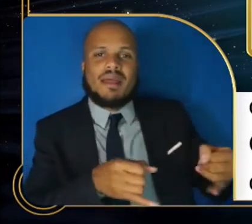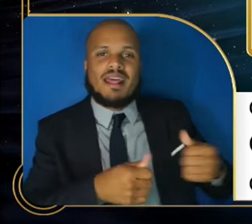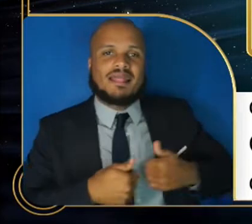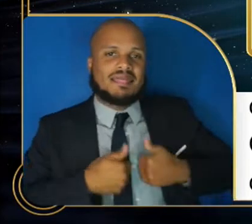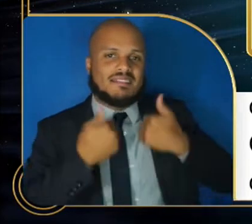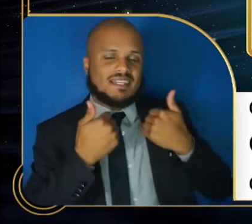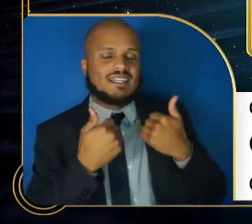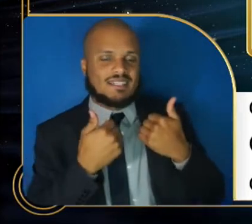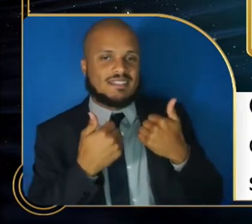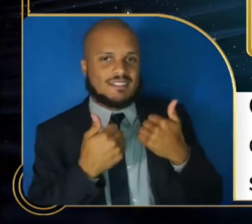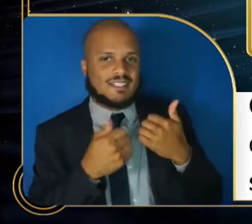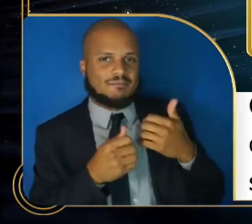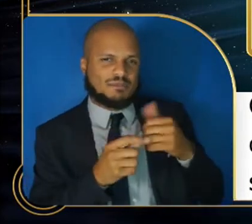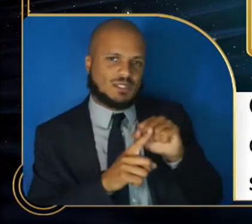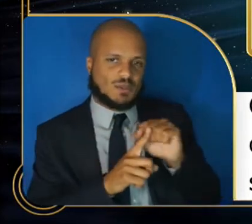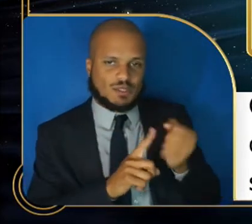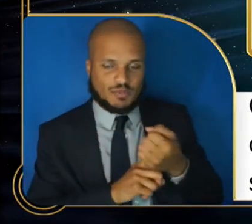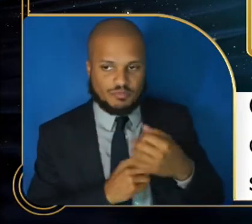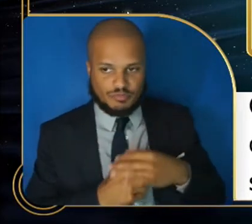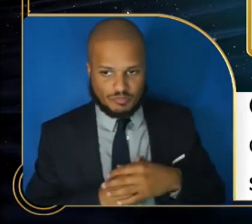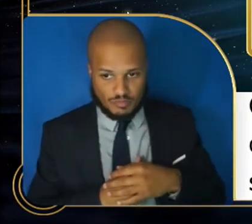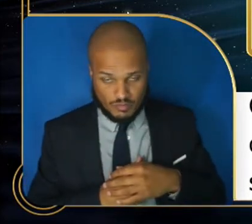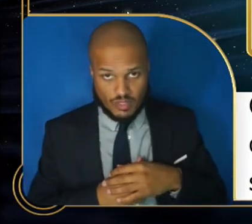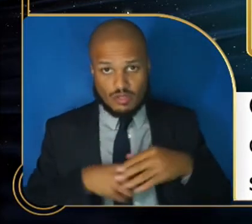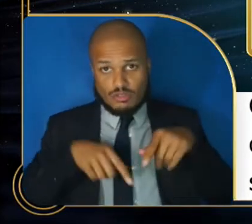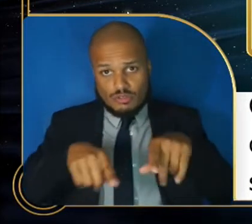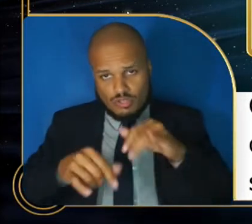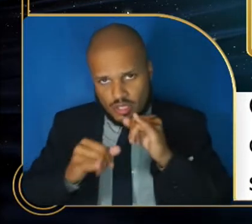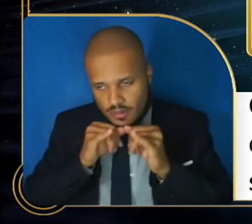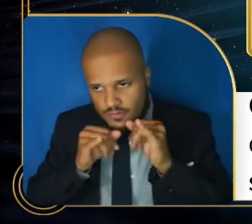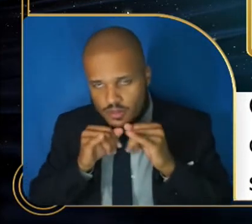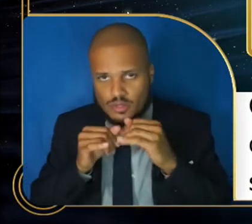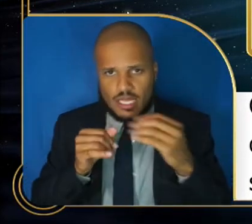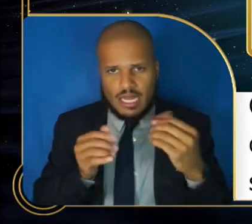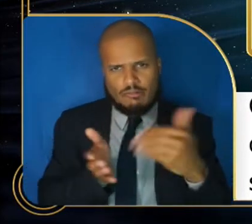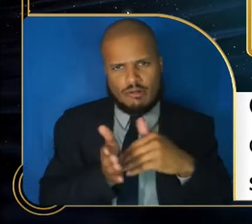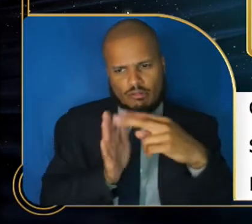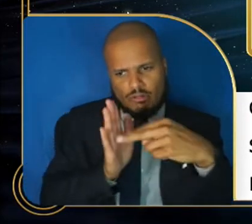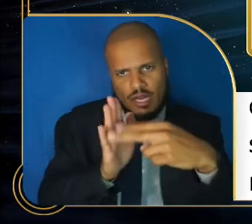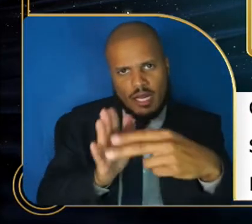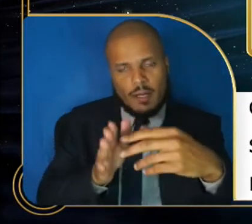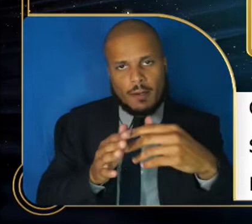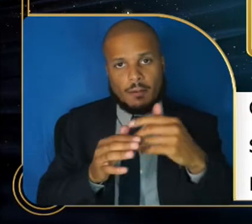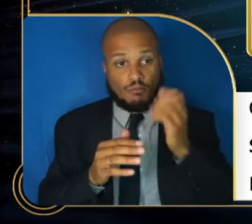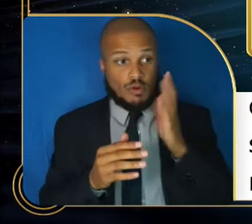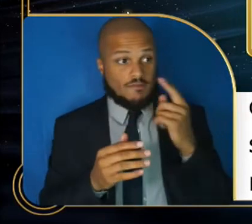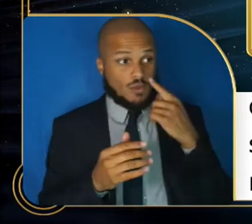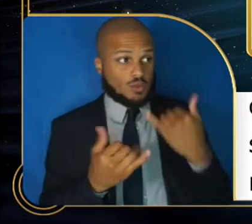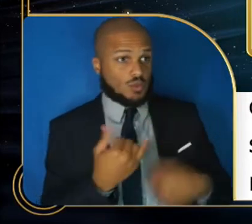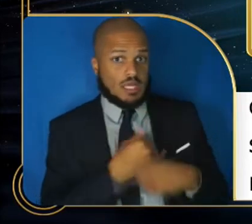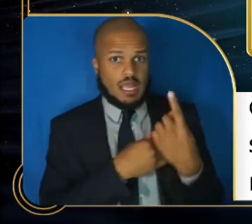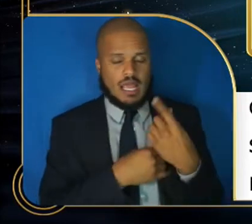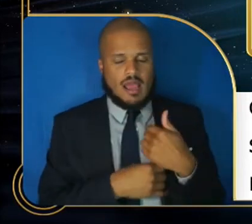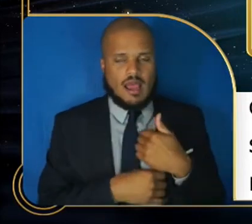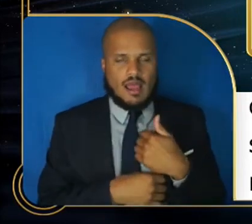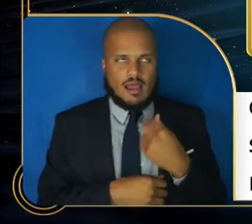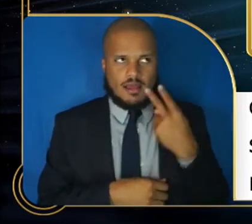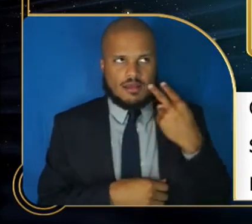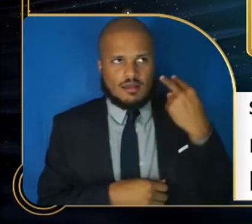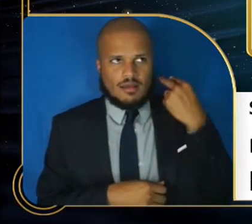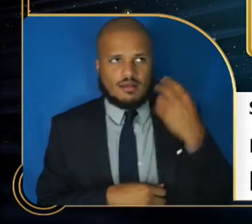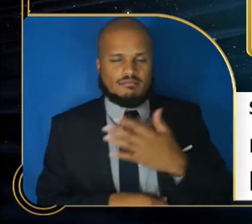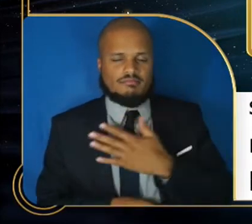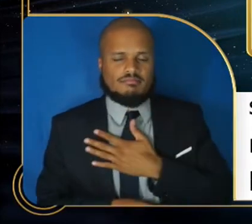situations. And doing those interviews and even rereading the brief, getting ready today, just brought tears to my eyes because it's people